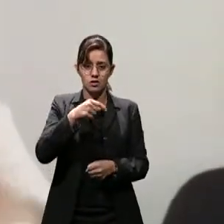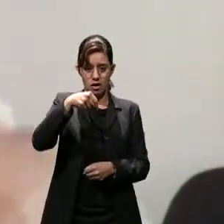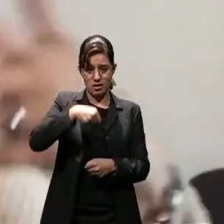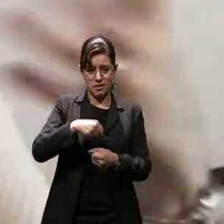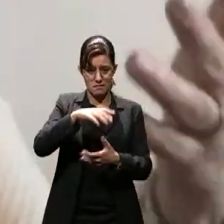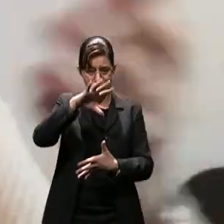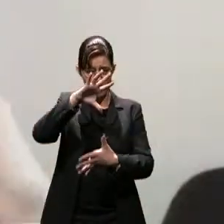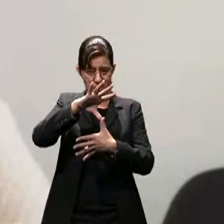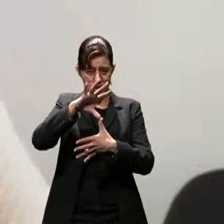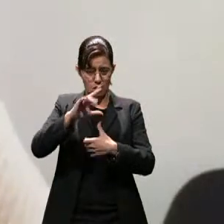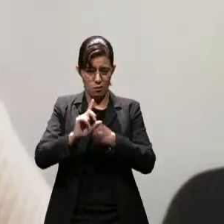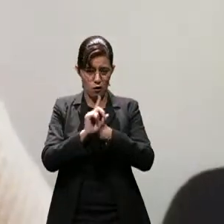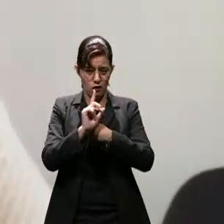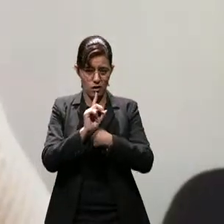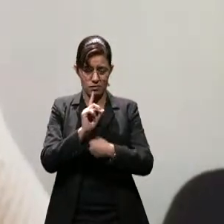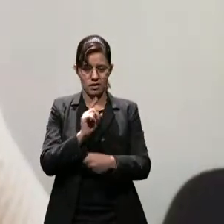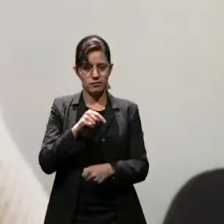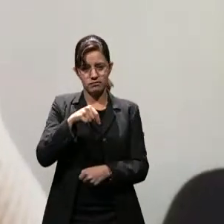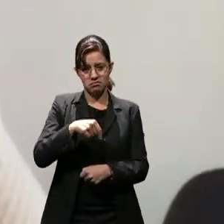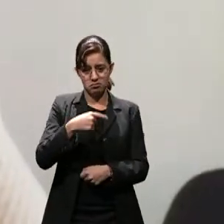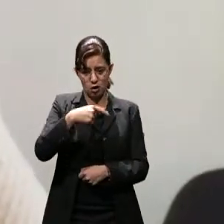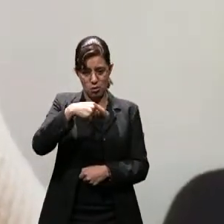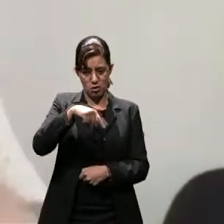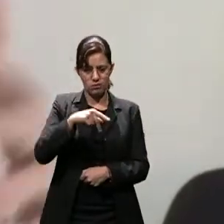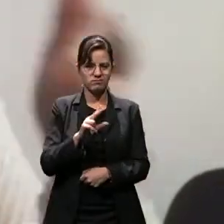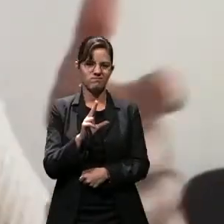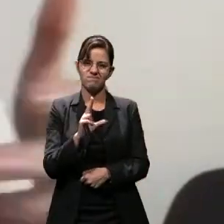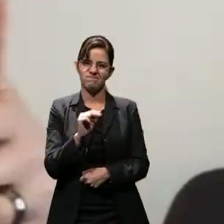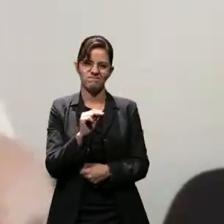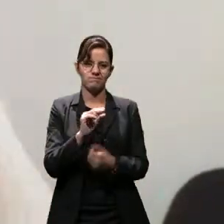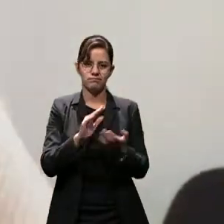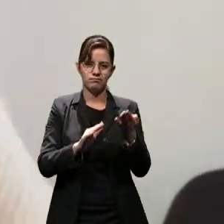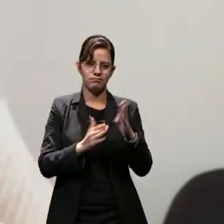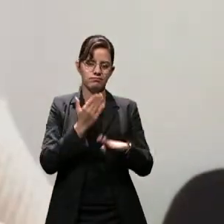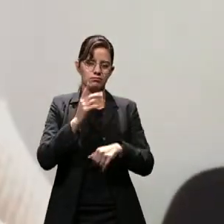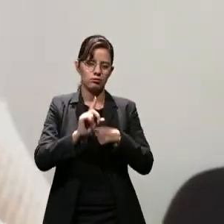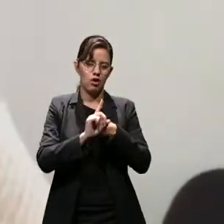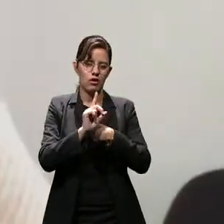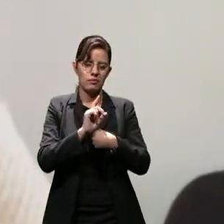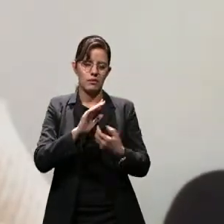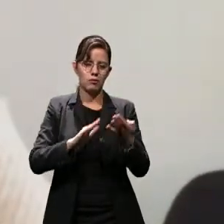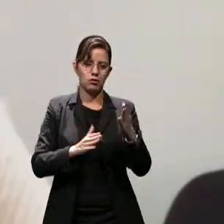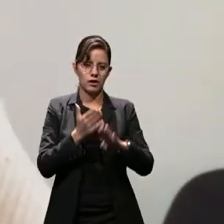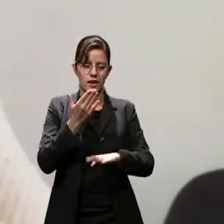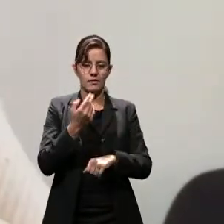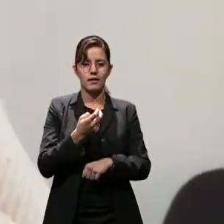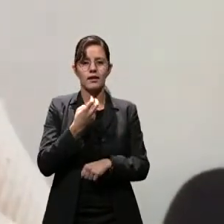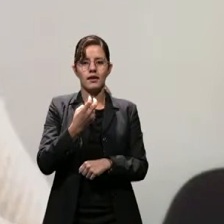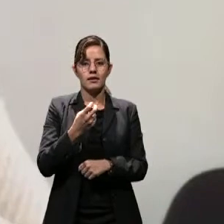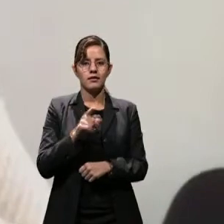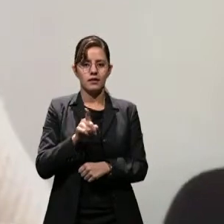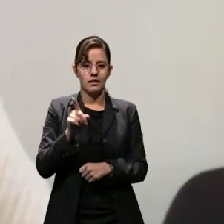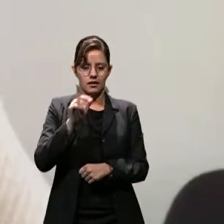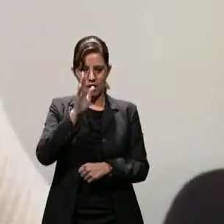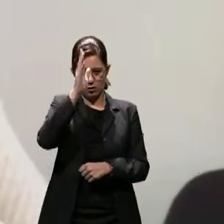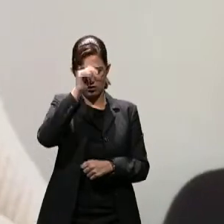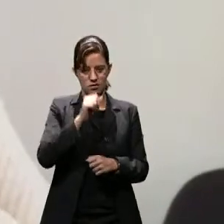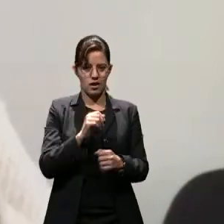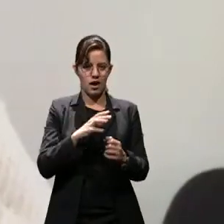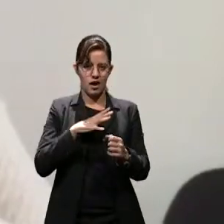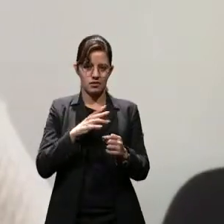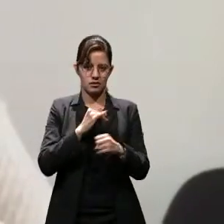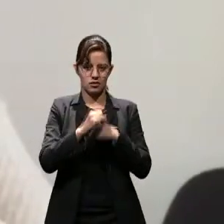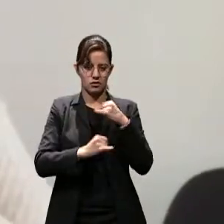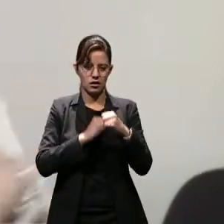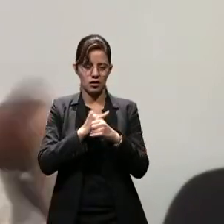phenomenon, not only for Latin America. The information of a survey of the